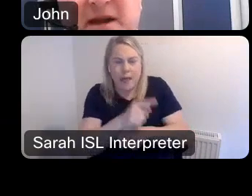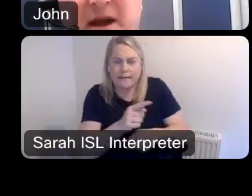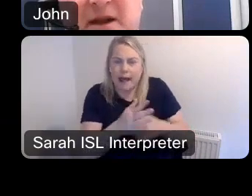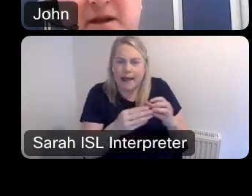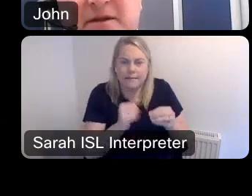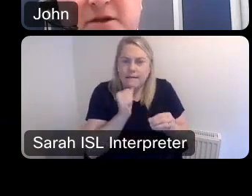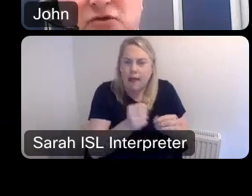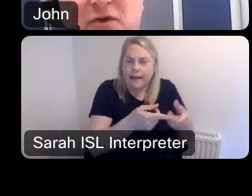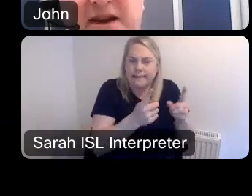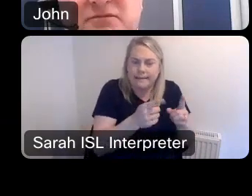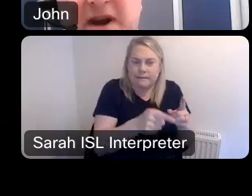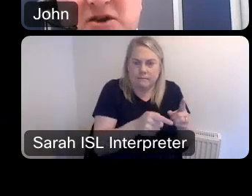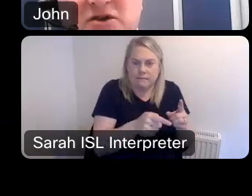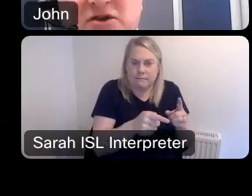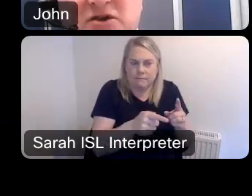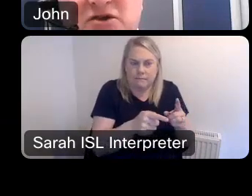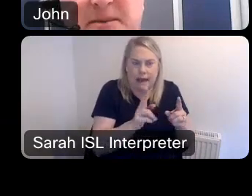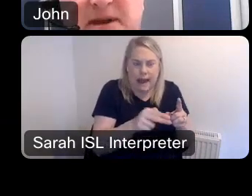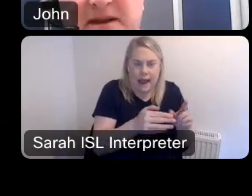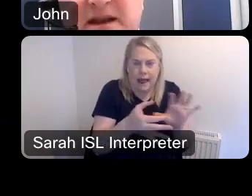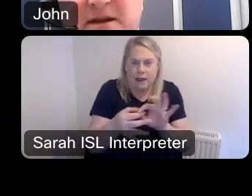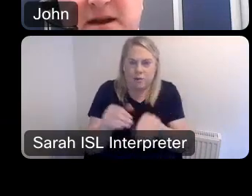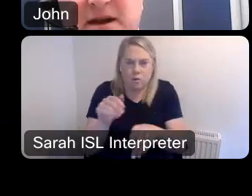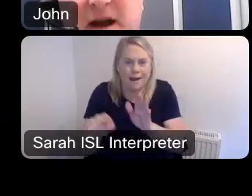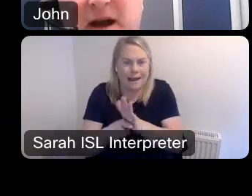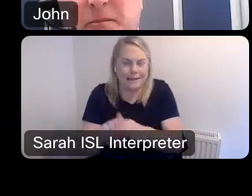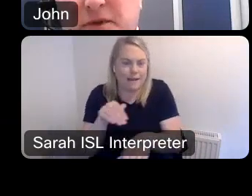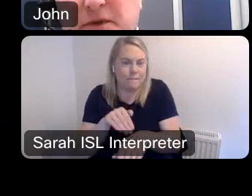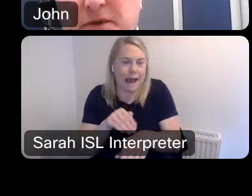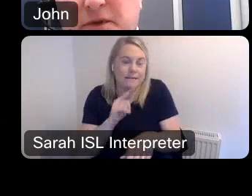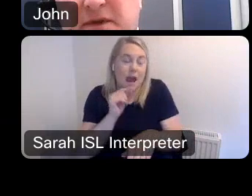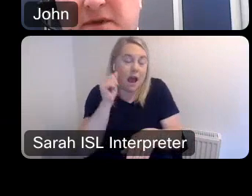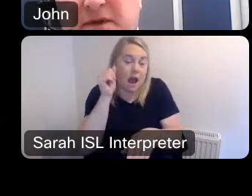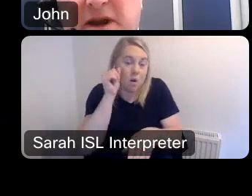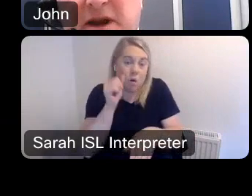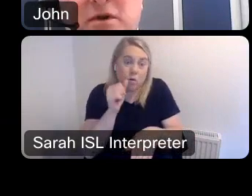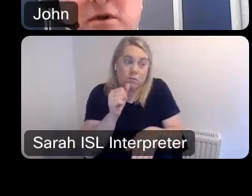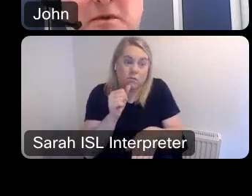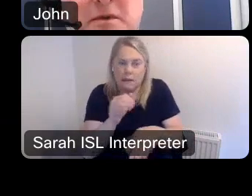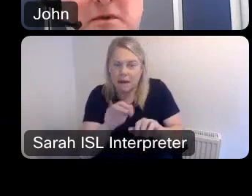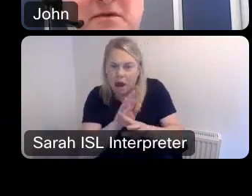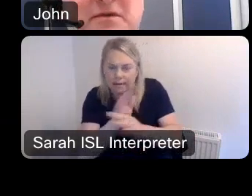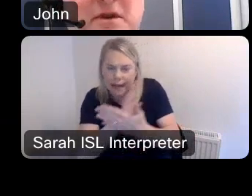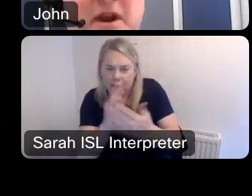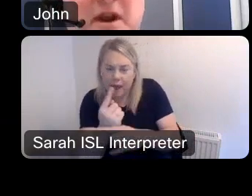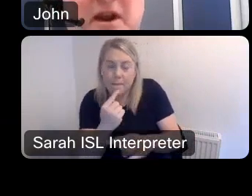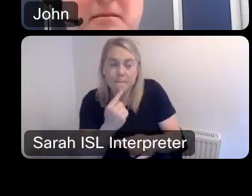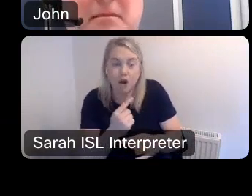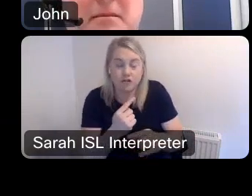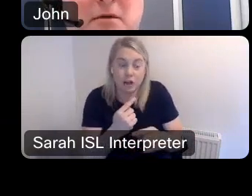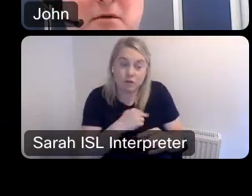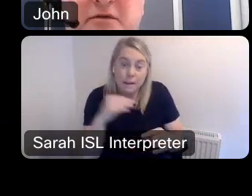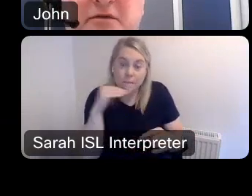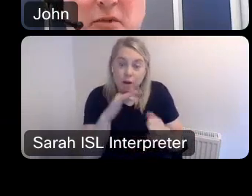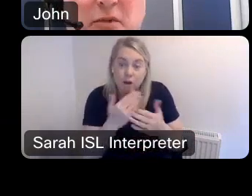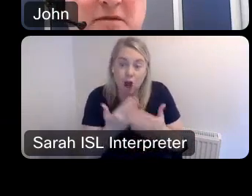again, the direct relationship is maybe less clear there, but they're really important from the point of view of learning,